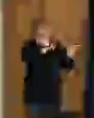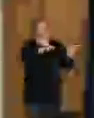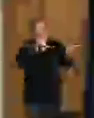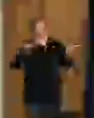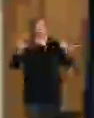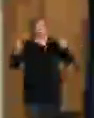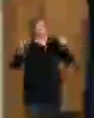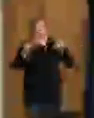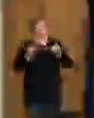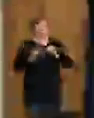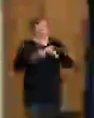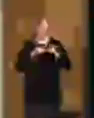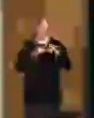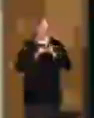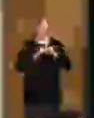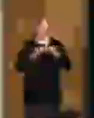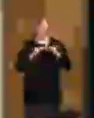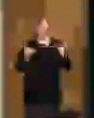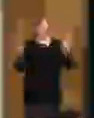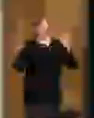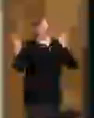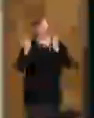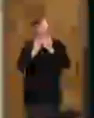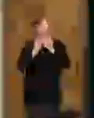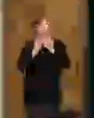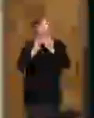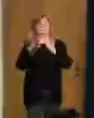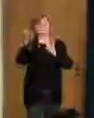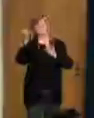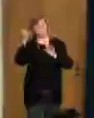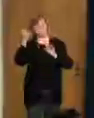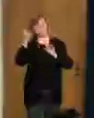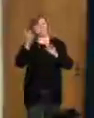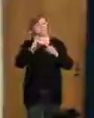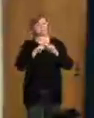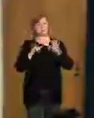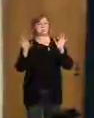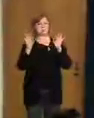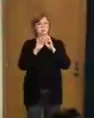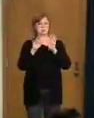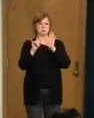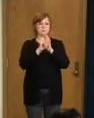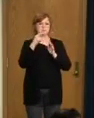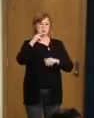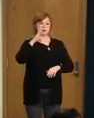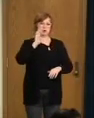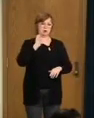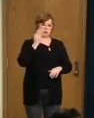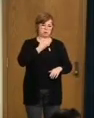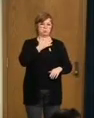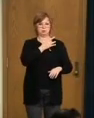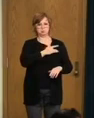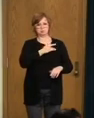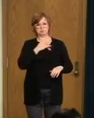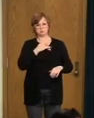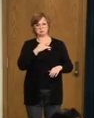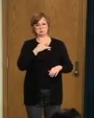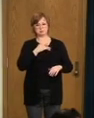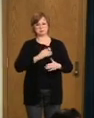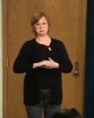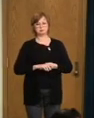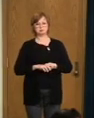they are occurring, and try to approach that in the most surgical way that ultimately you can.